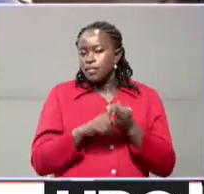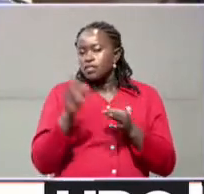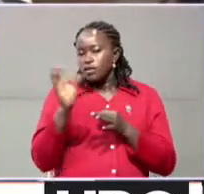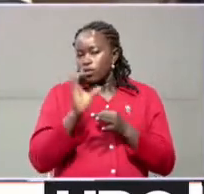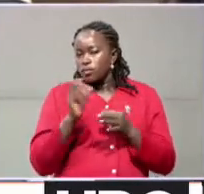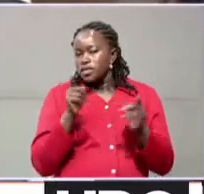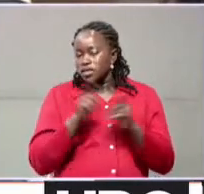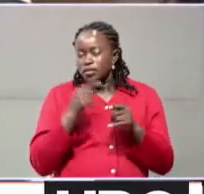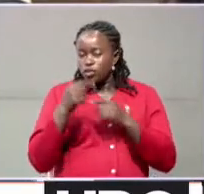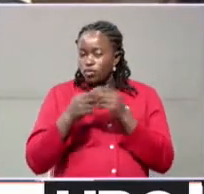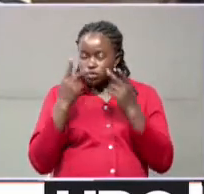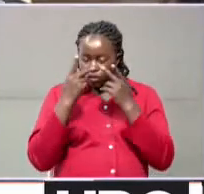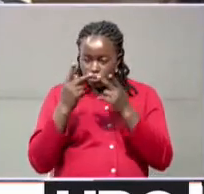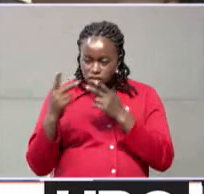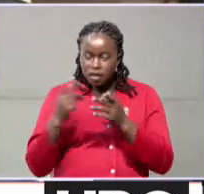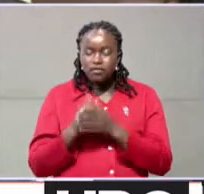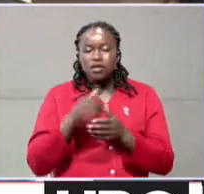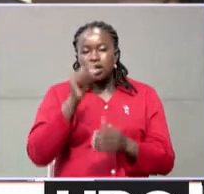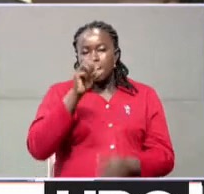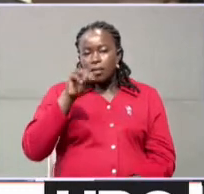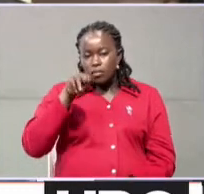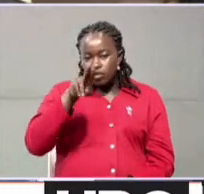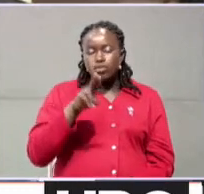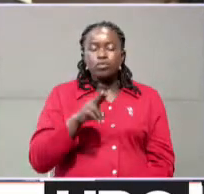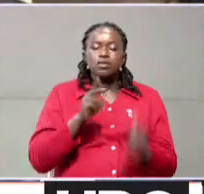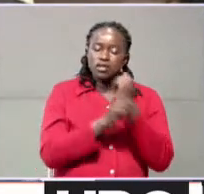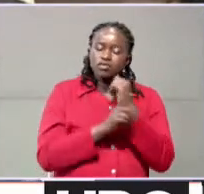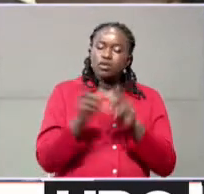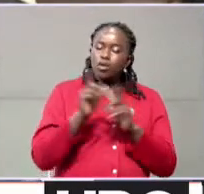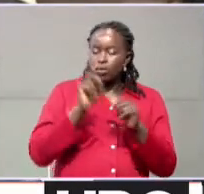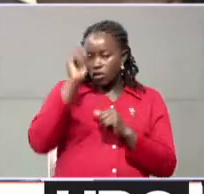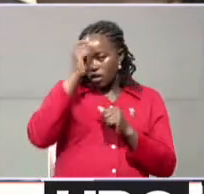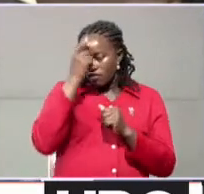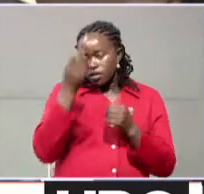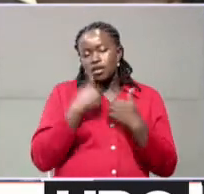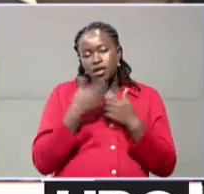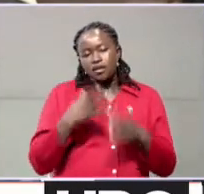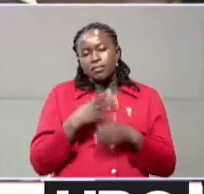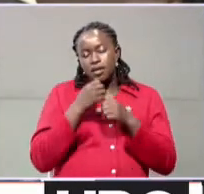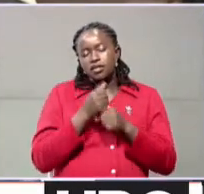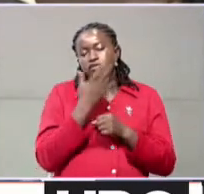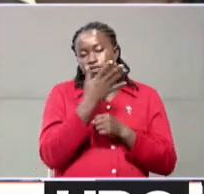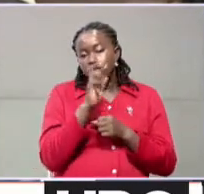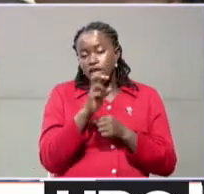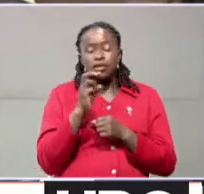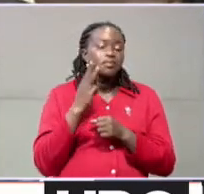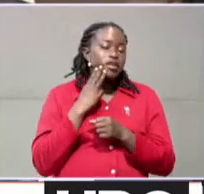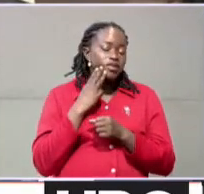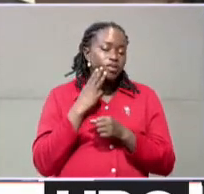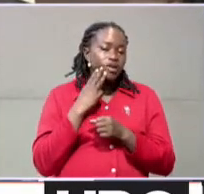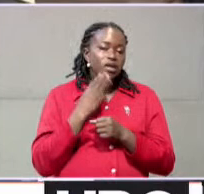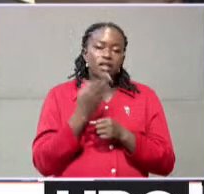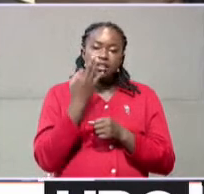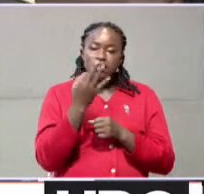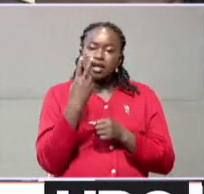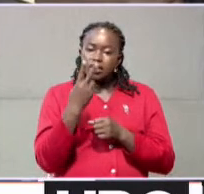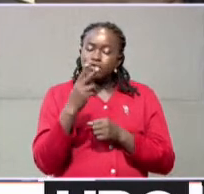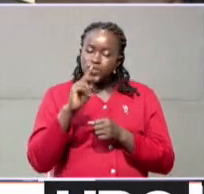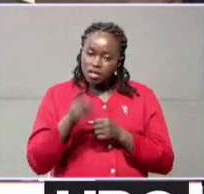further observed that amur district local government had a budget of 58 million 30